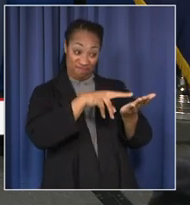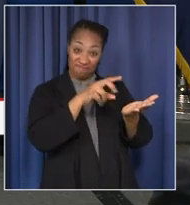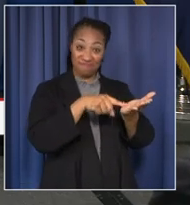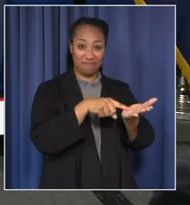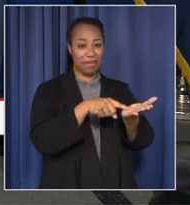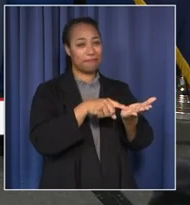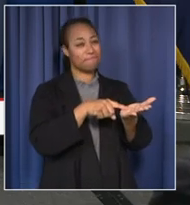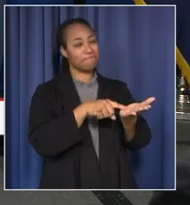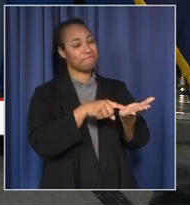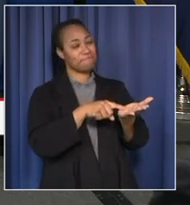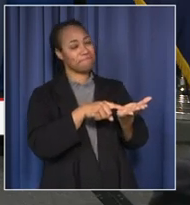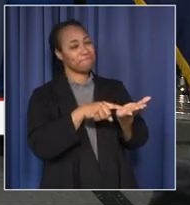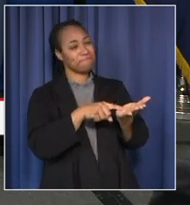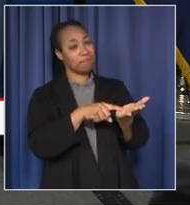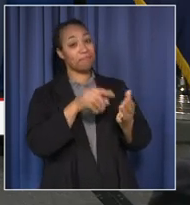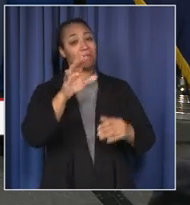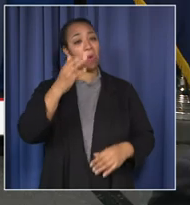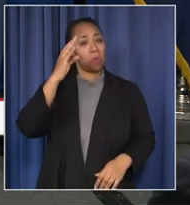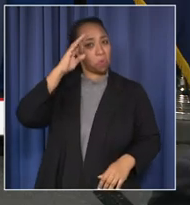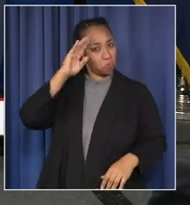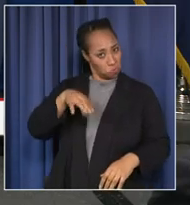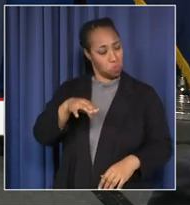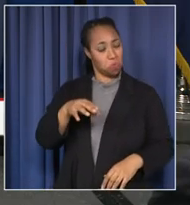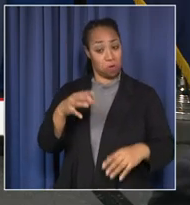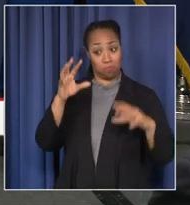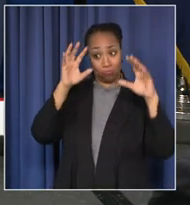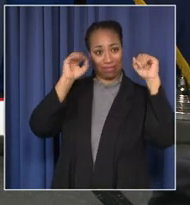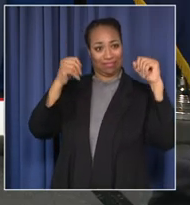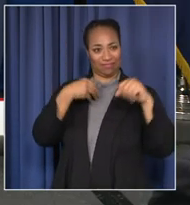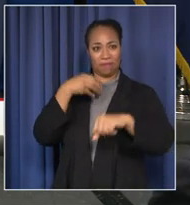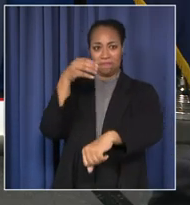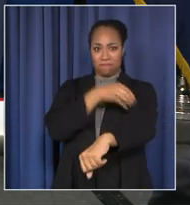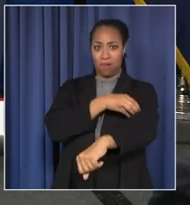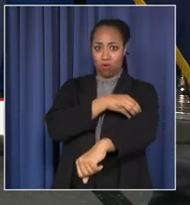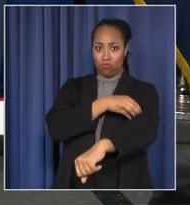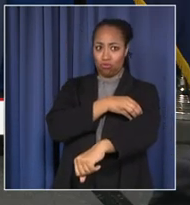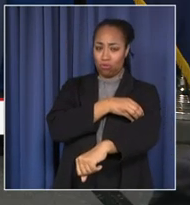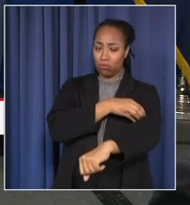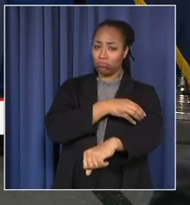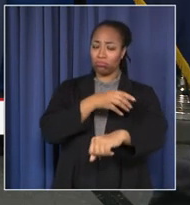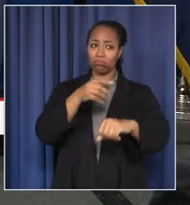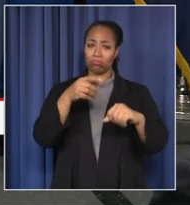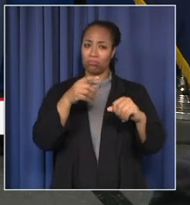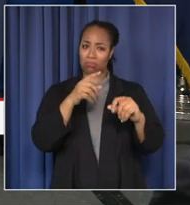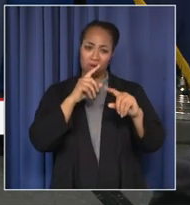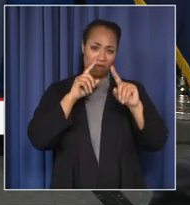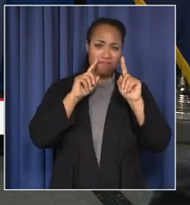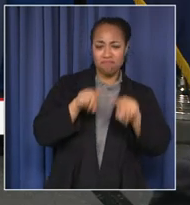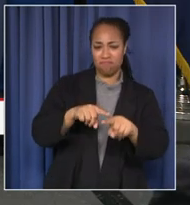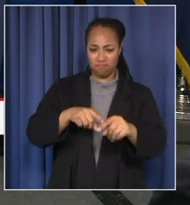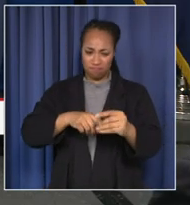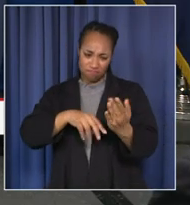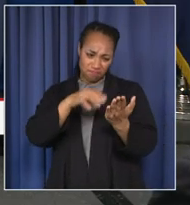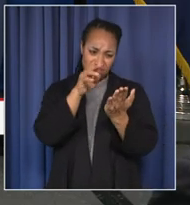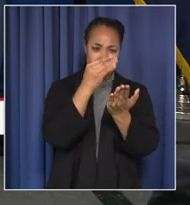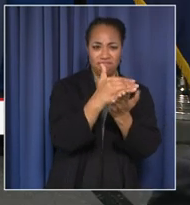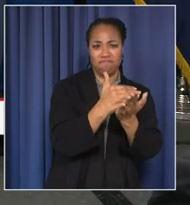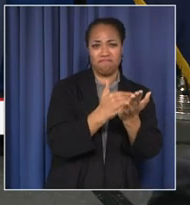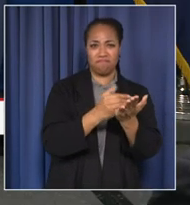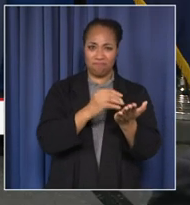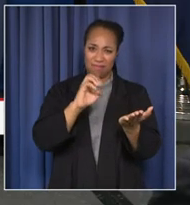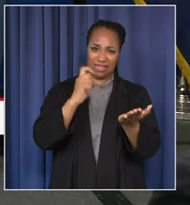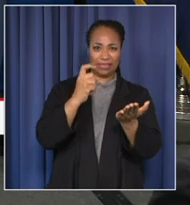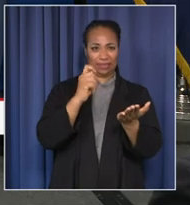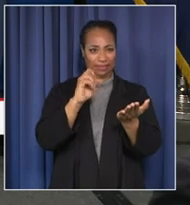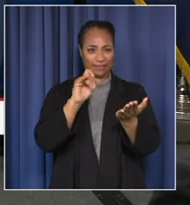he has issued a lot of executive orders. Some of them have been disputed. Some of them are being argued right now. But I think